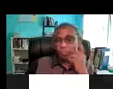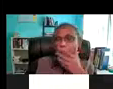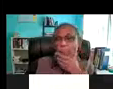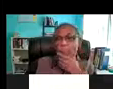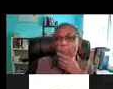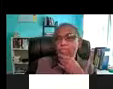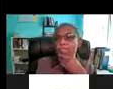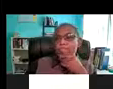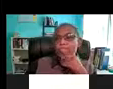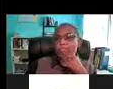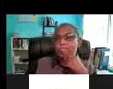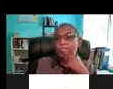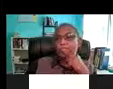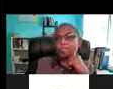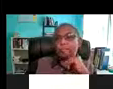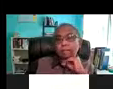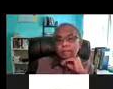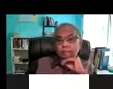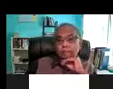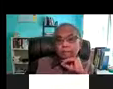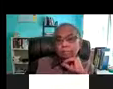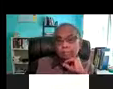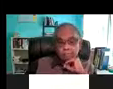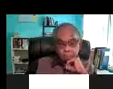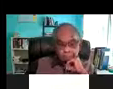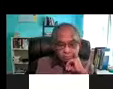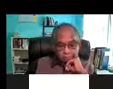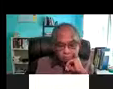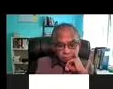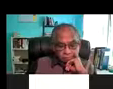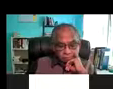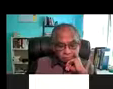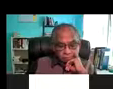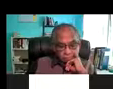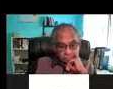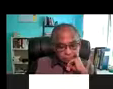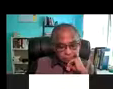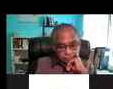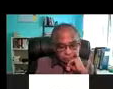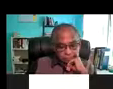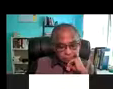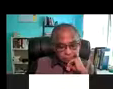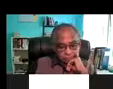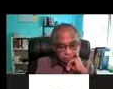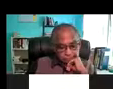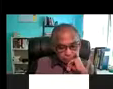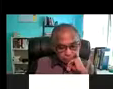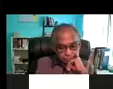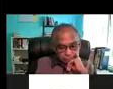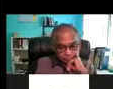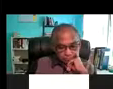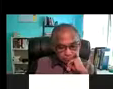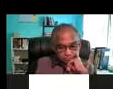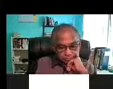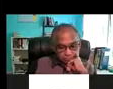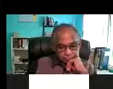The Transnational Black Feminist Framework can and should be used by other academics and outside the academy, as it captures common themes